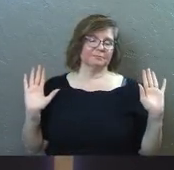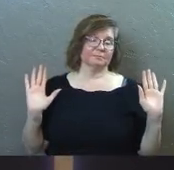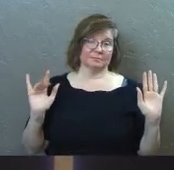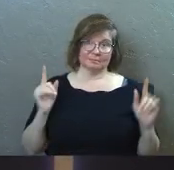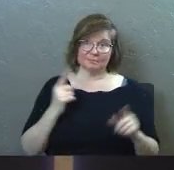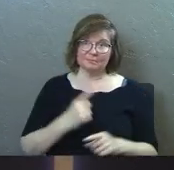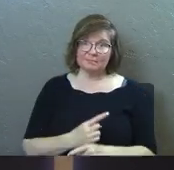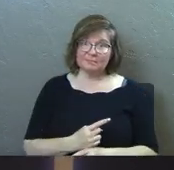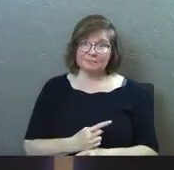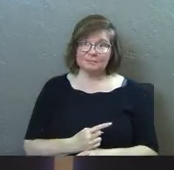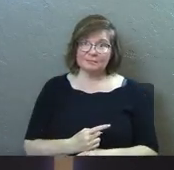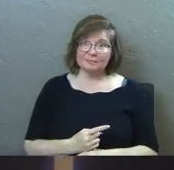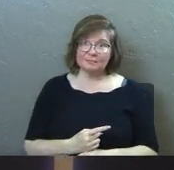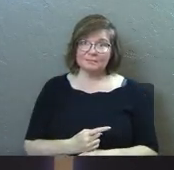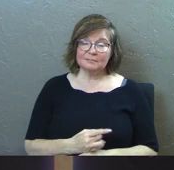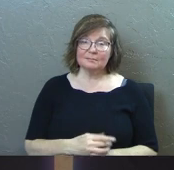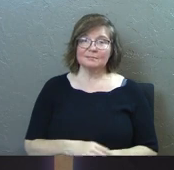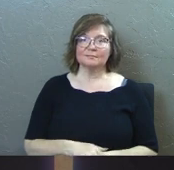yes?